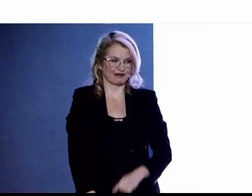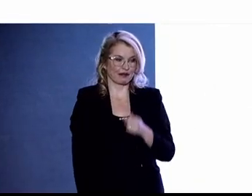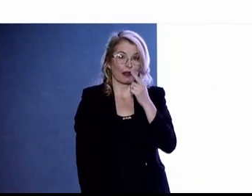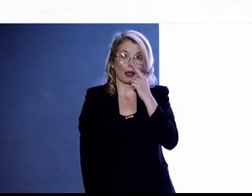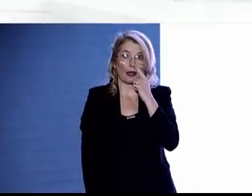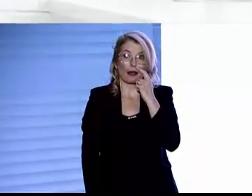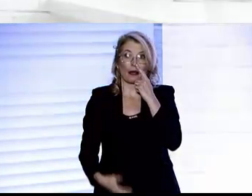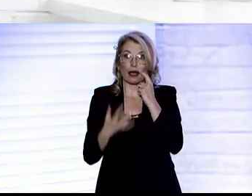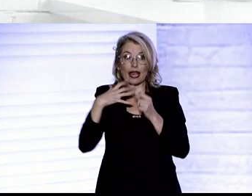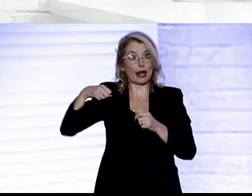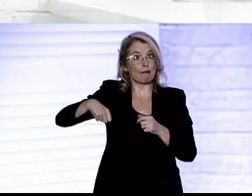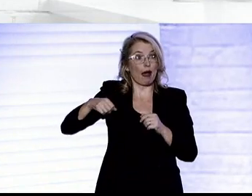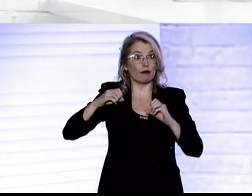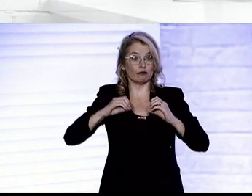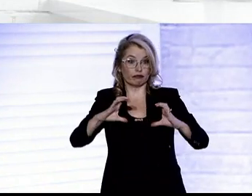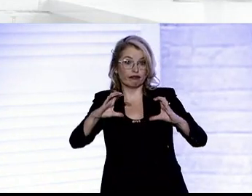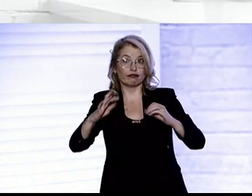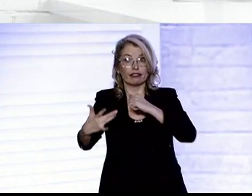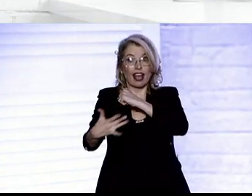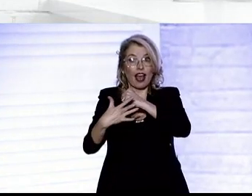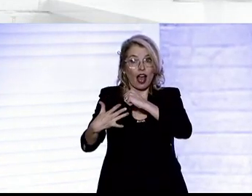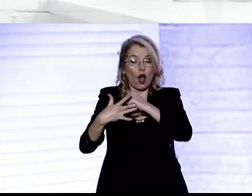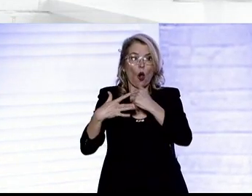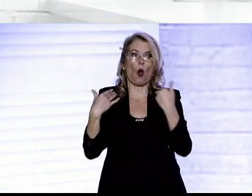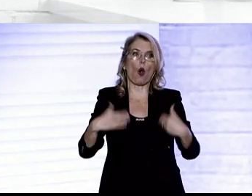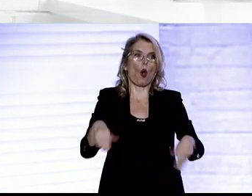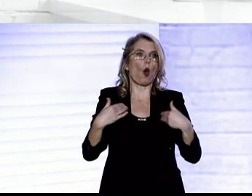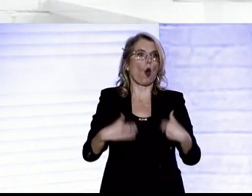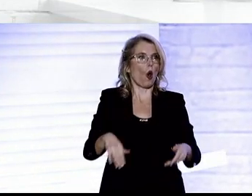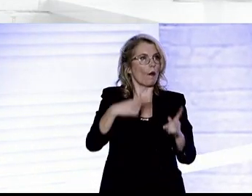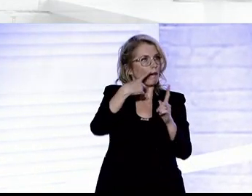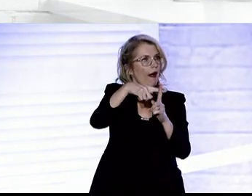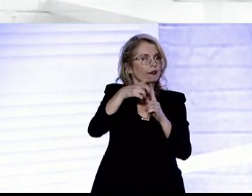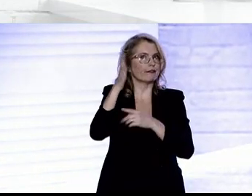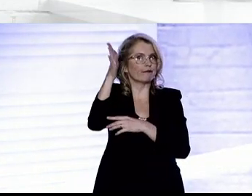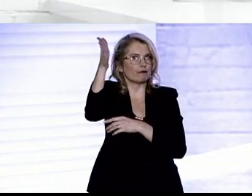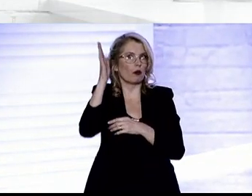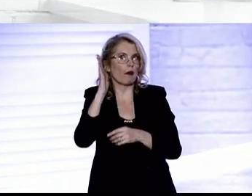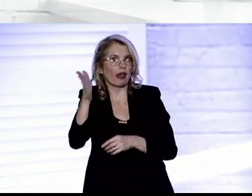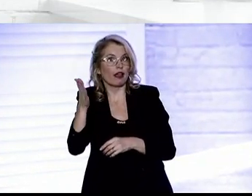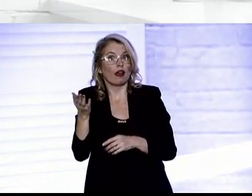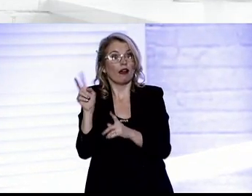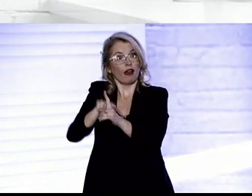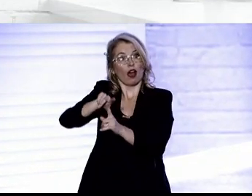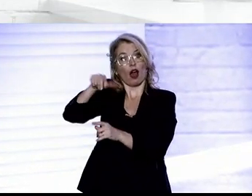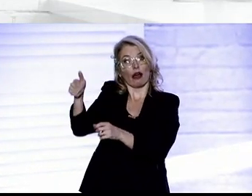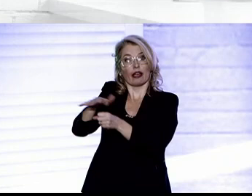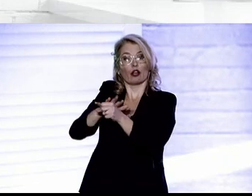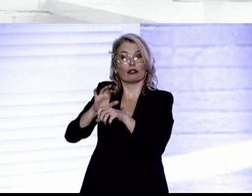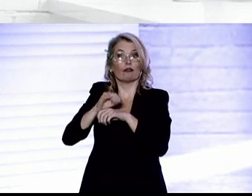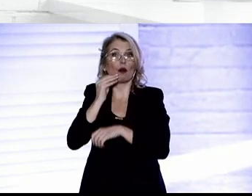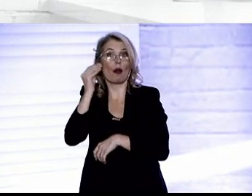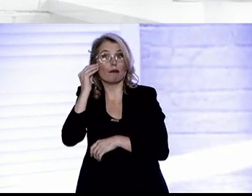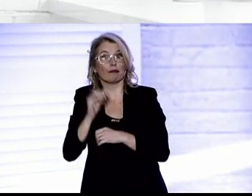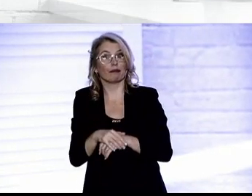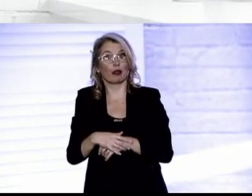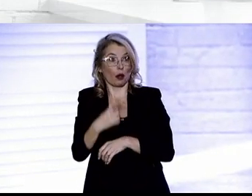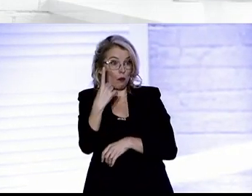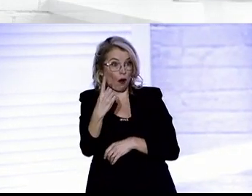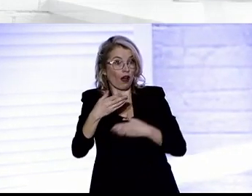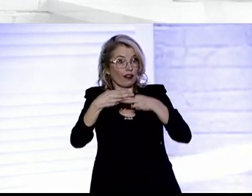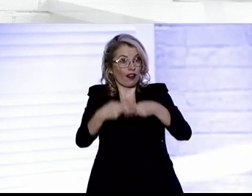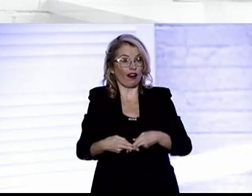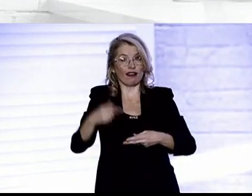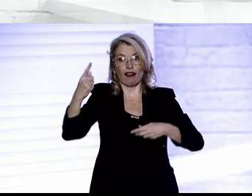Heat pump technology is in fact so promising, we're also putting it to use in other areas of the home. One of these is the